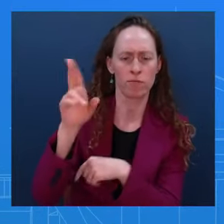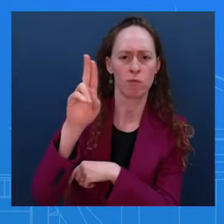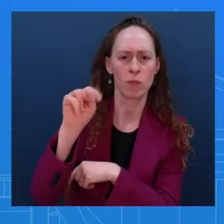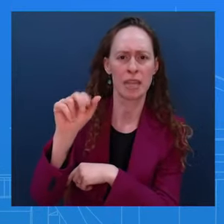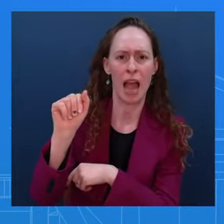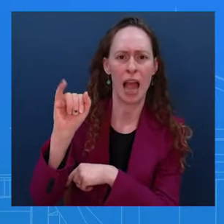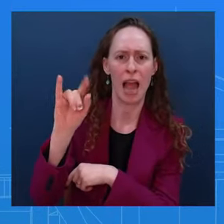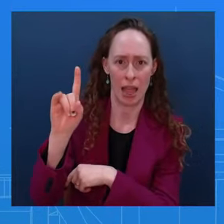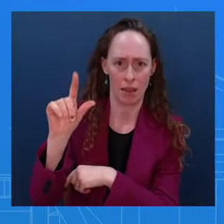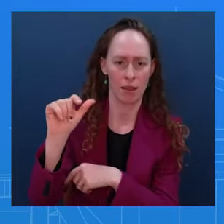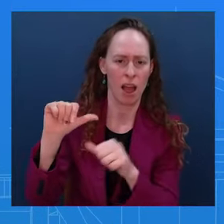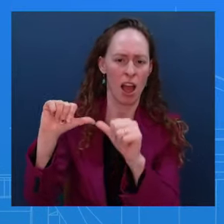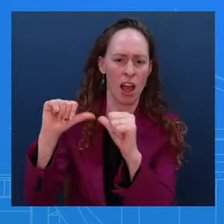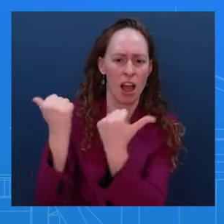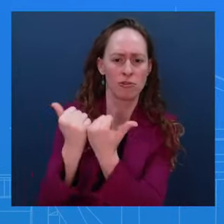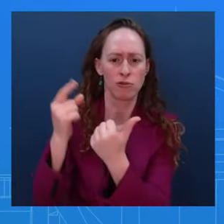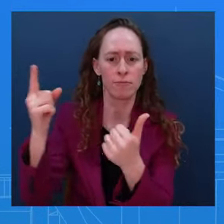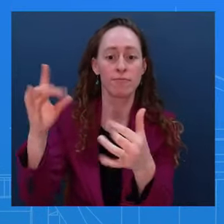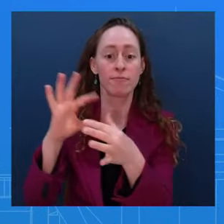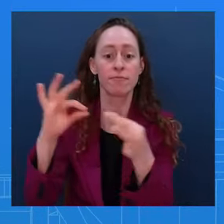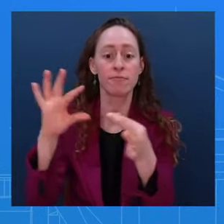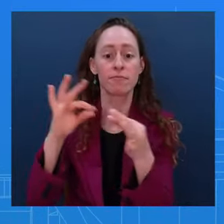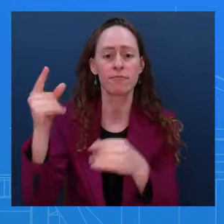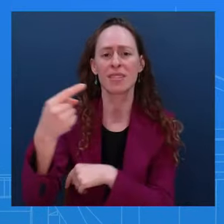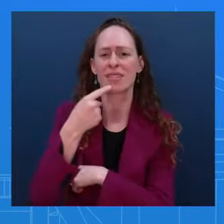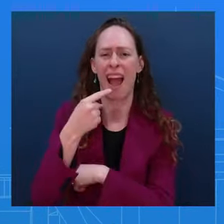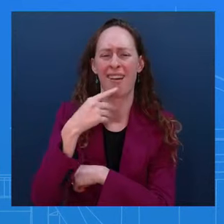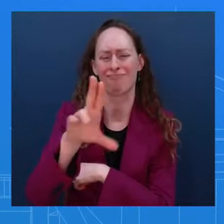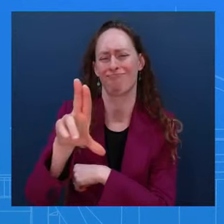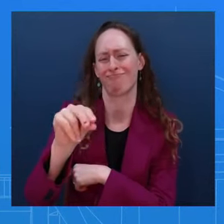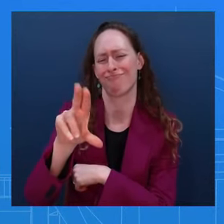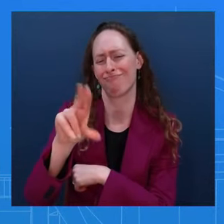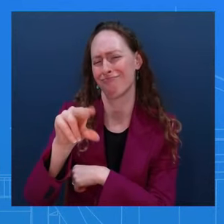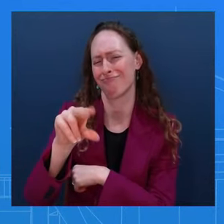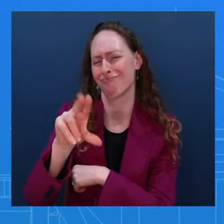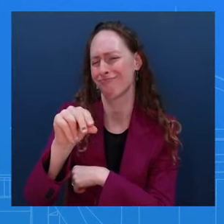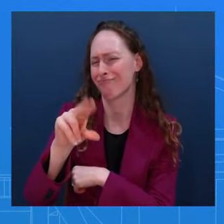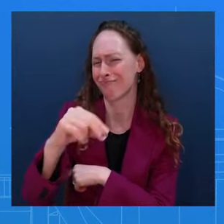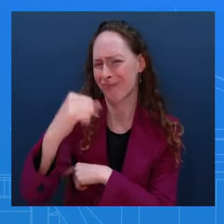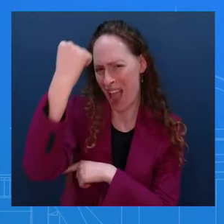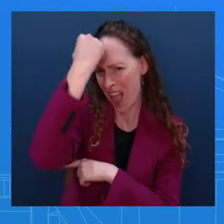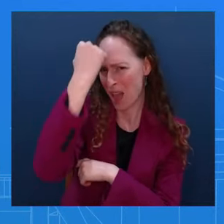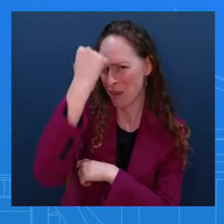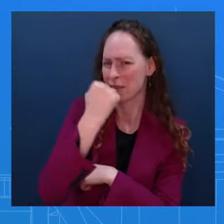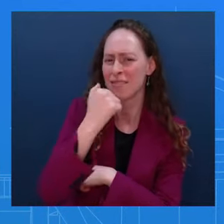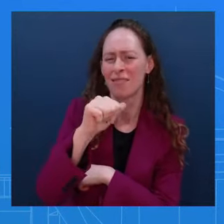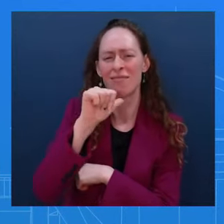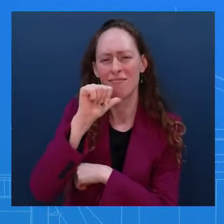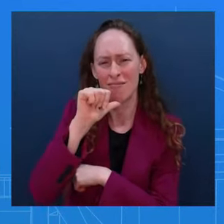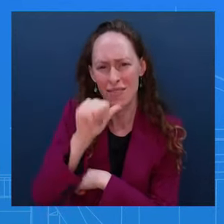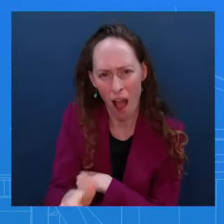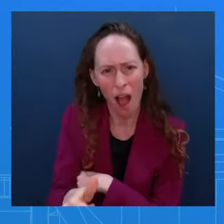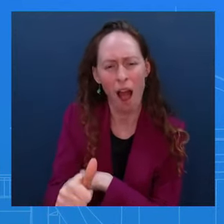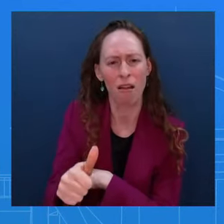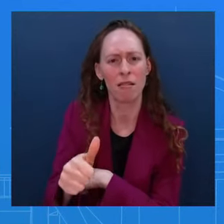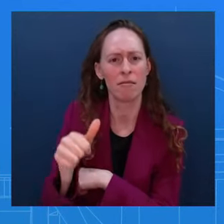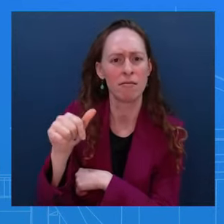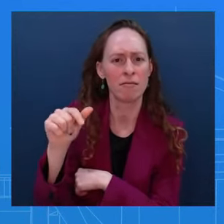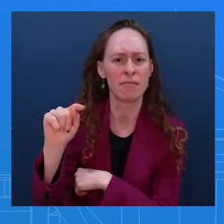He later clarified that it is not on the list of groups that the United Nations has of terrorist organizations. What's